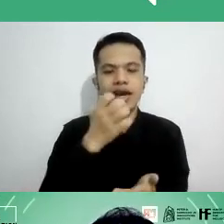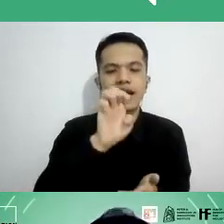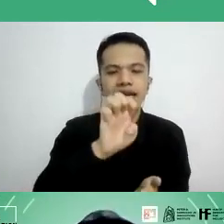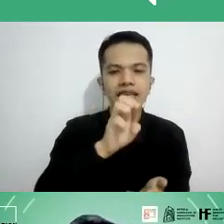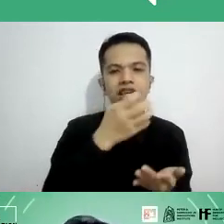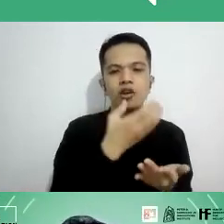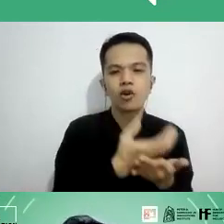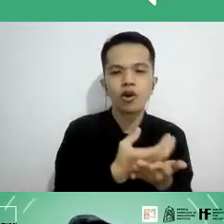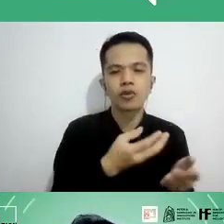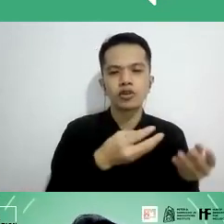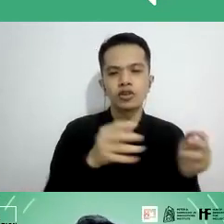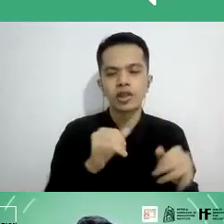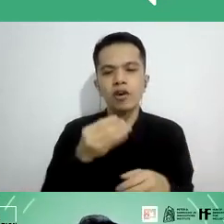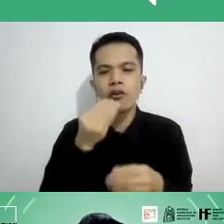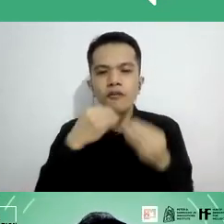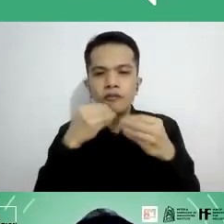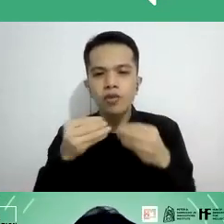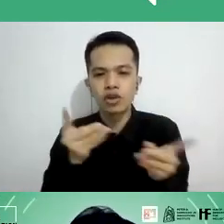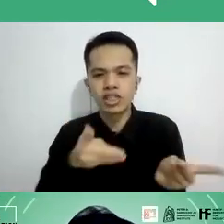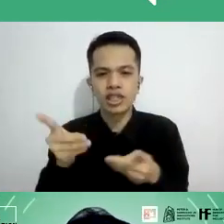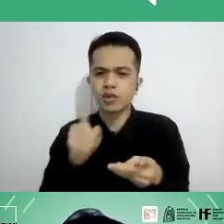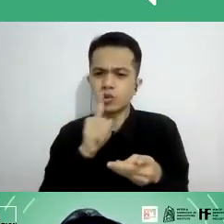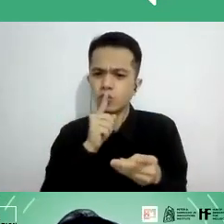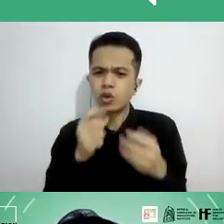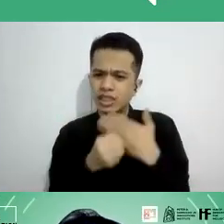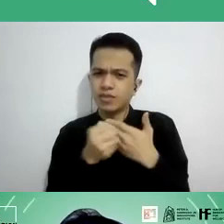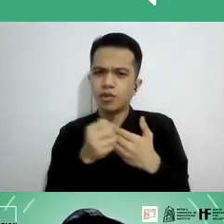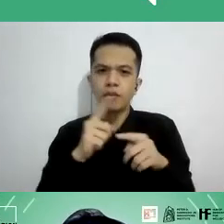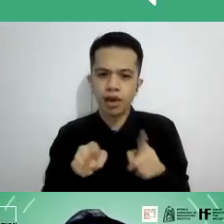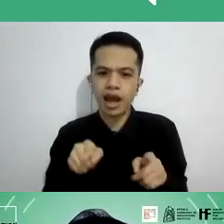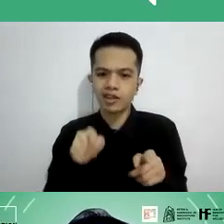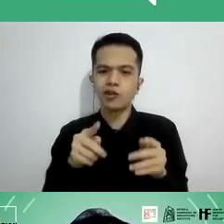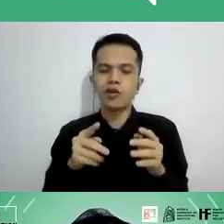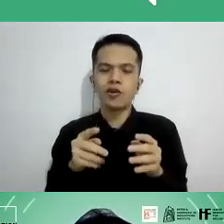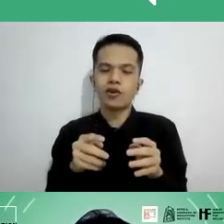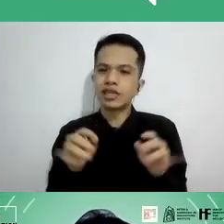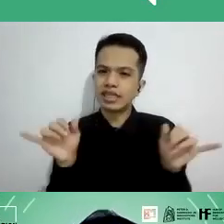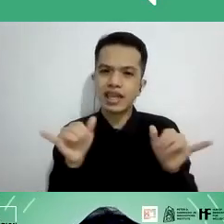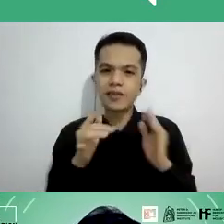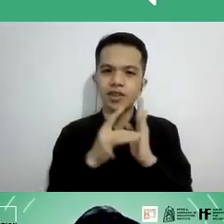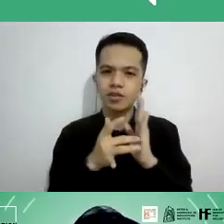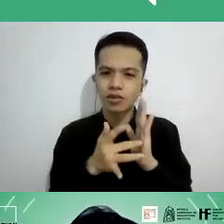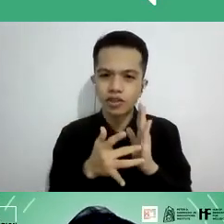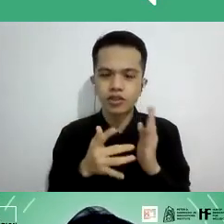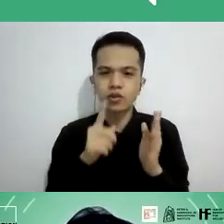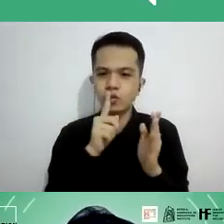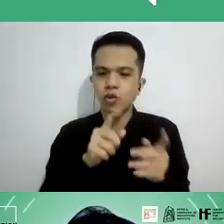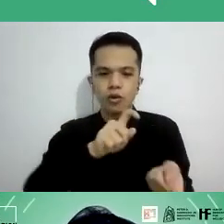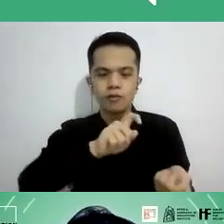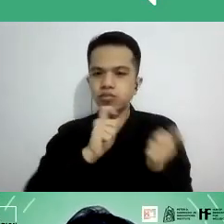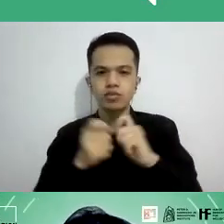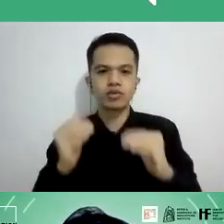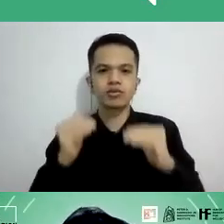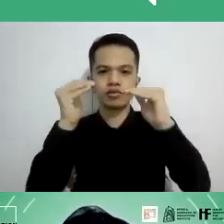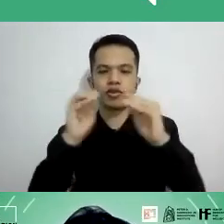rise of food delivery, which are small but very key examples of technology shattering and transforming the way things